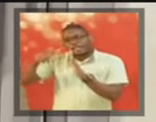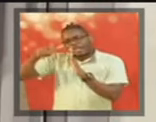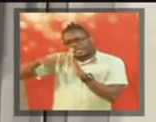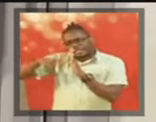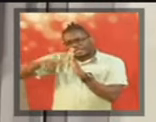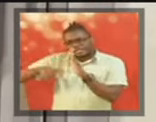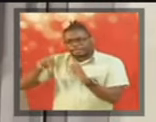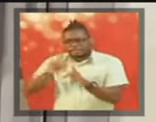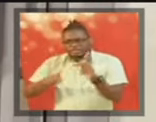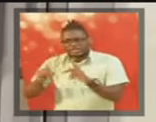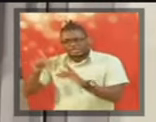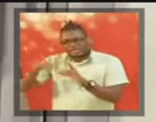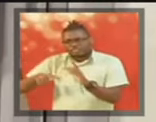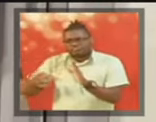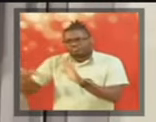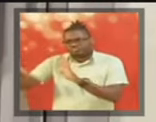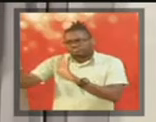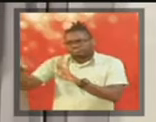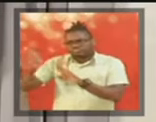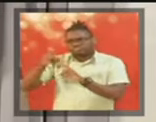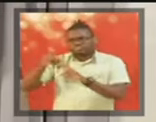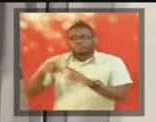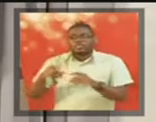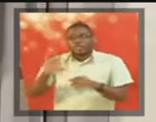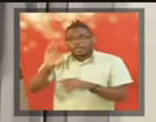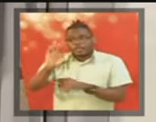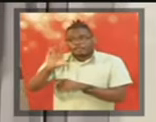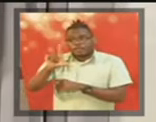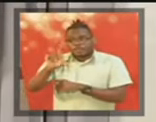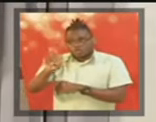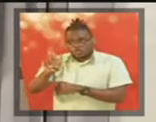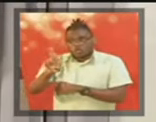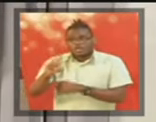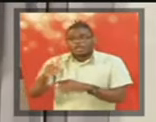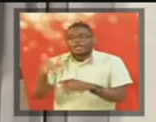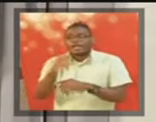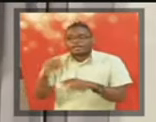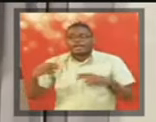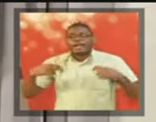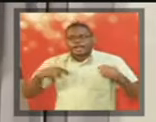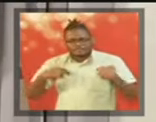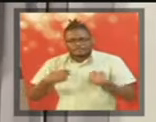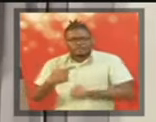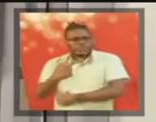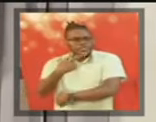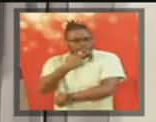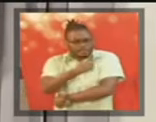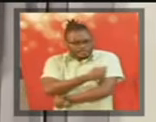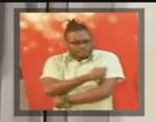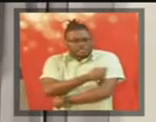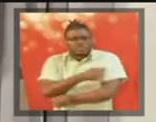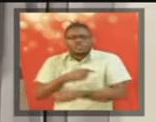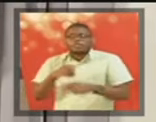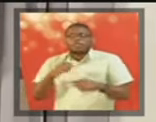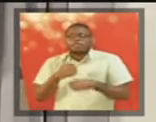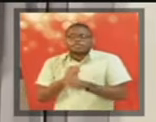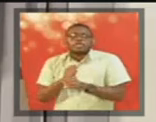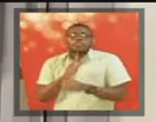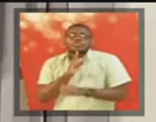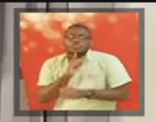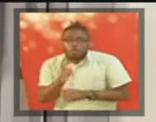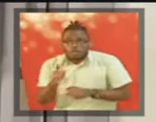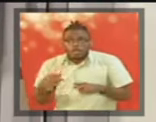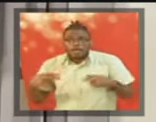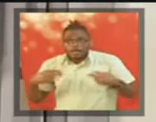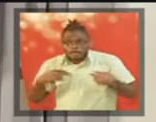number of cases of influenza, added to which is a vaccine preventable disease. So we're trying to front load our vaccine season in the sense that